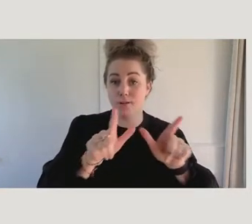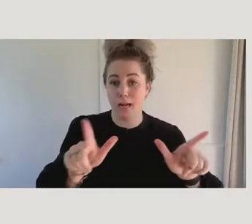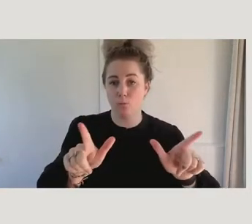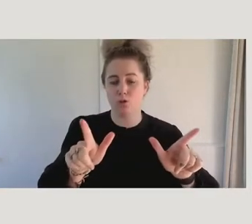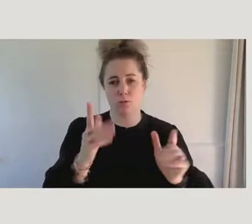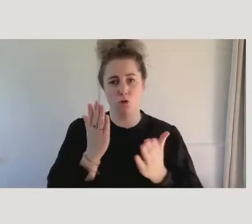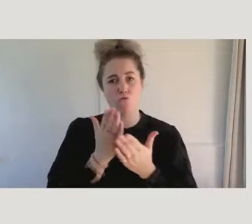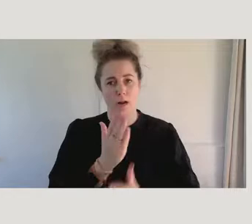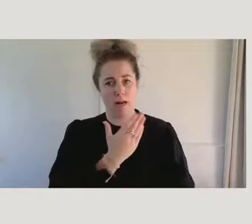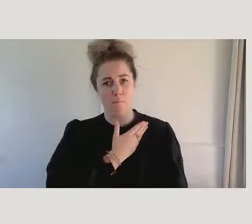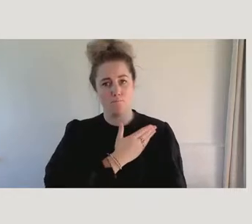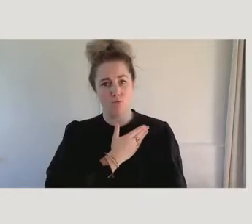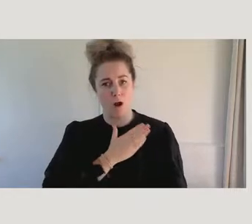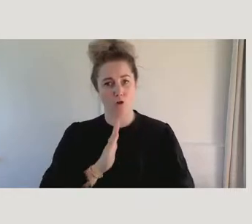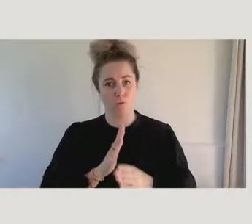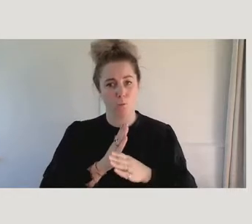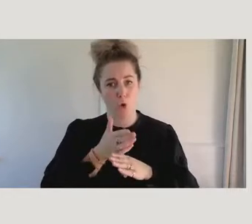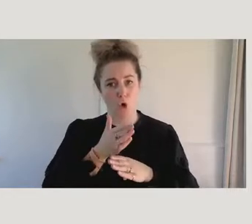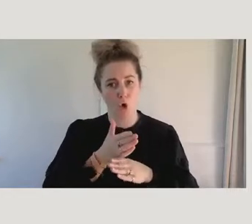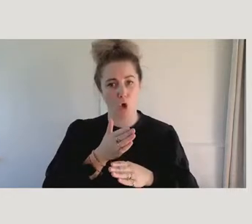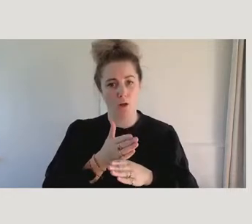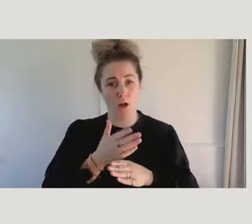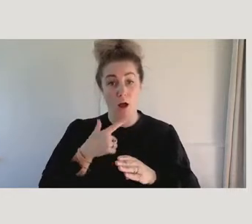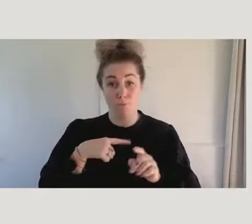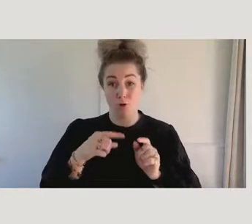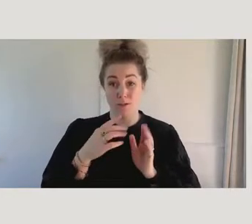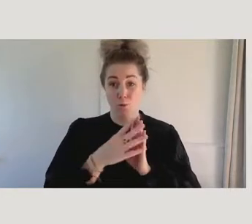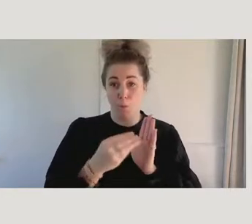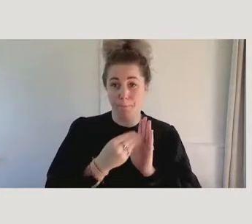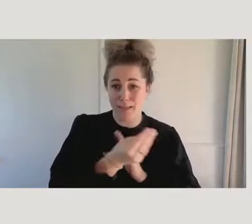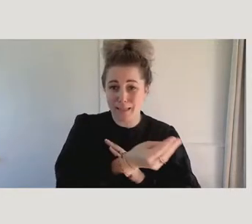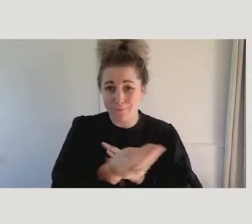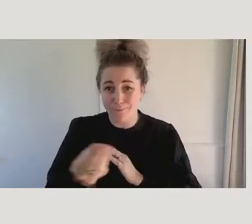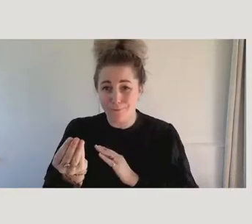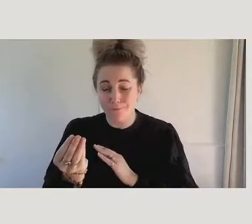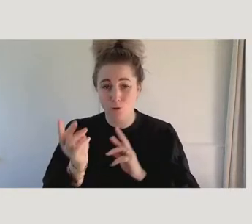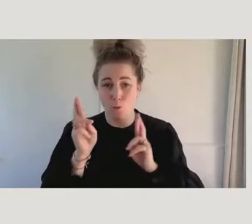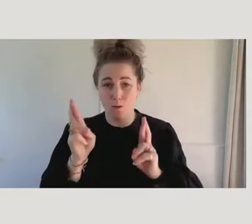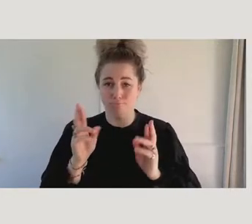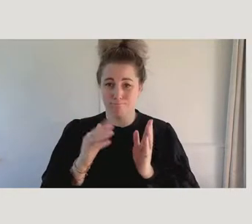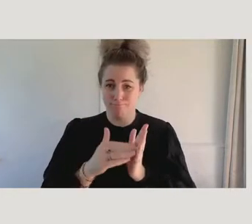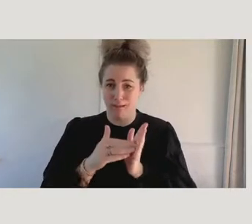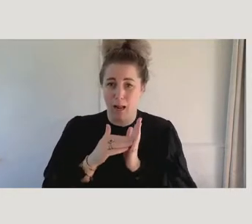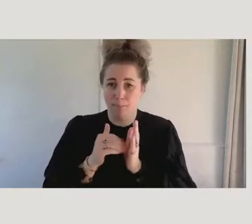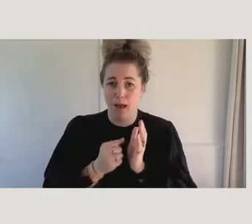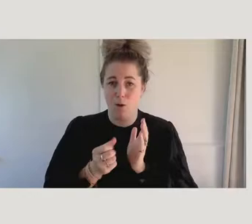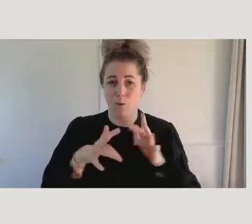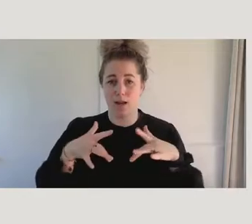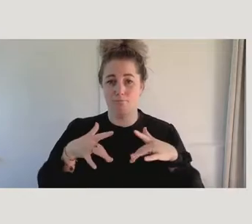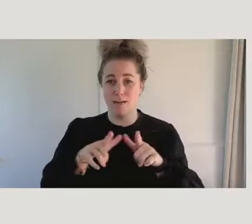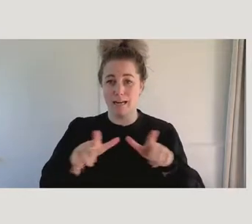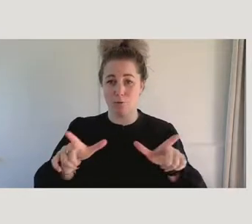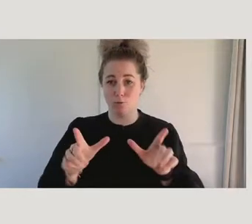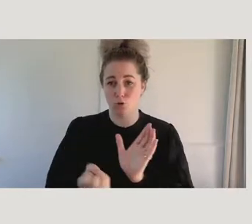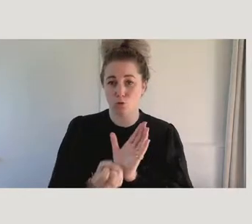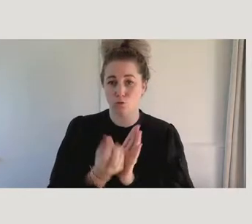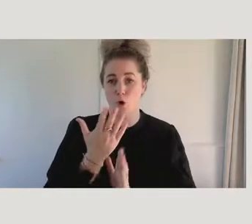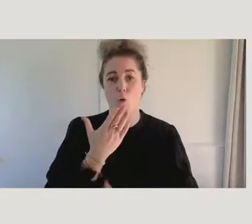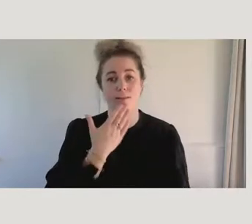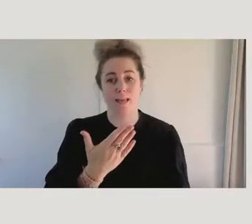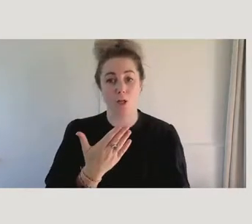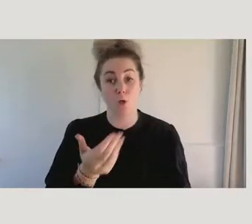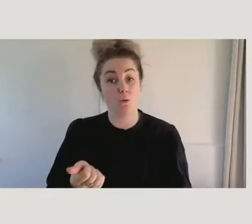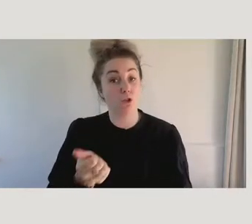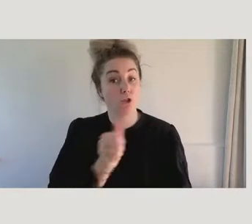uh that uh we'll have to try and get some copy so everyone's got a copy here to help our languages grow thank you so